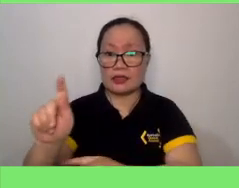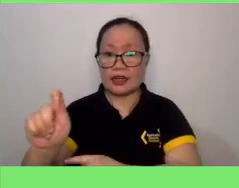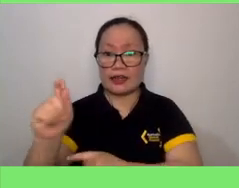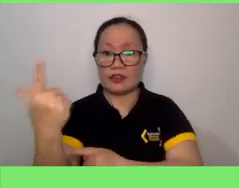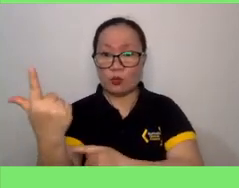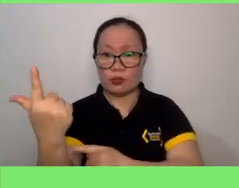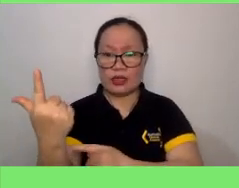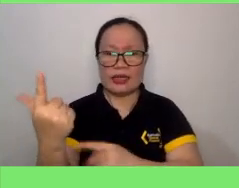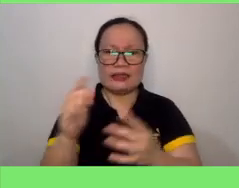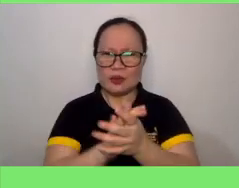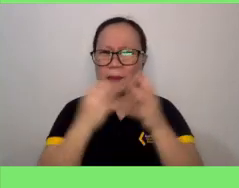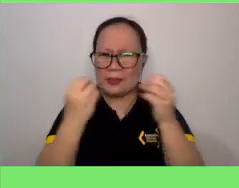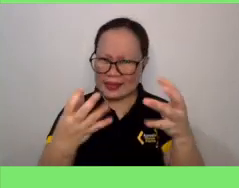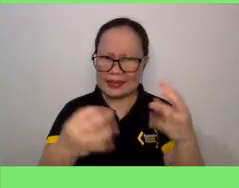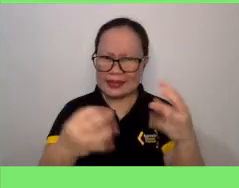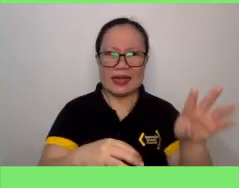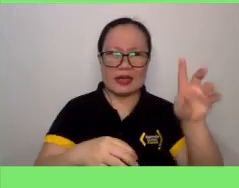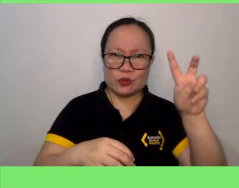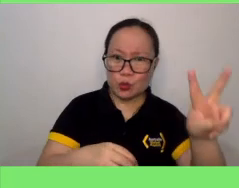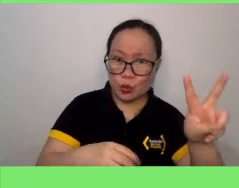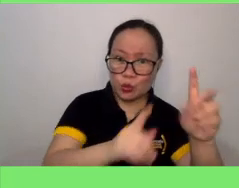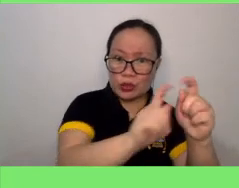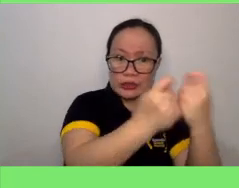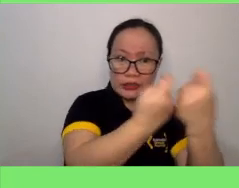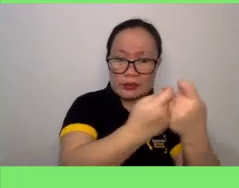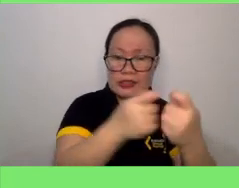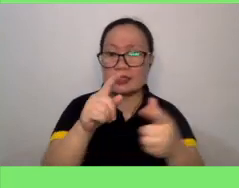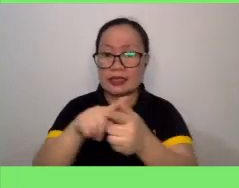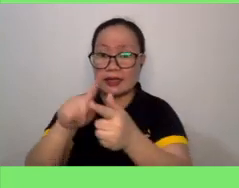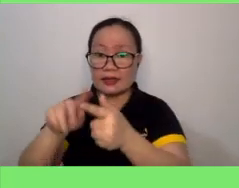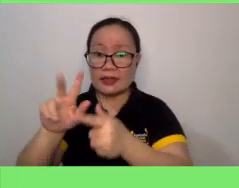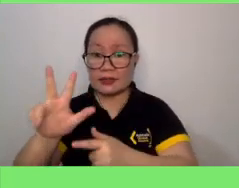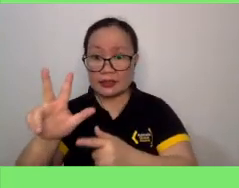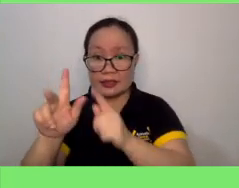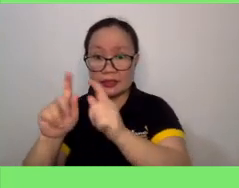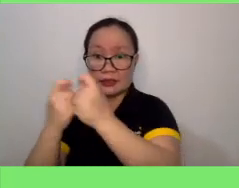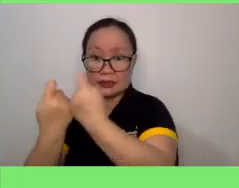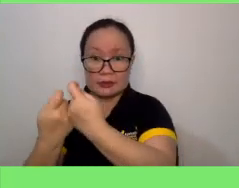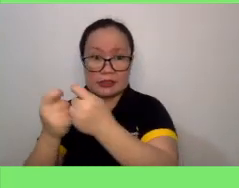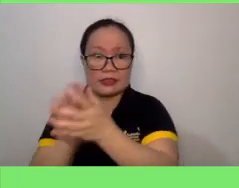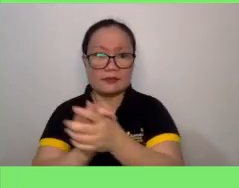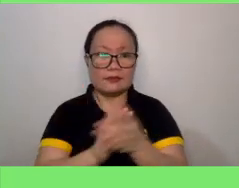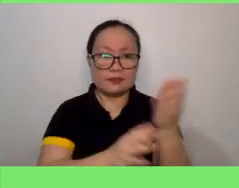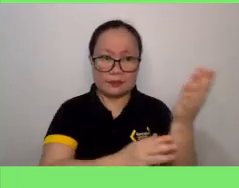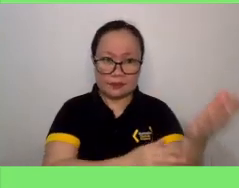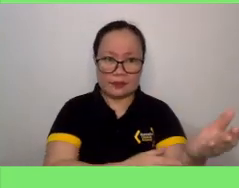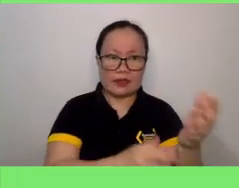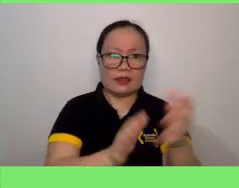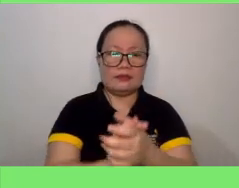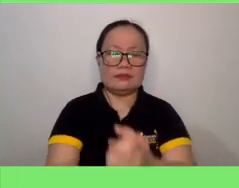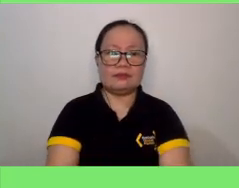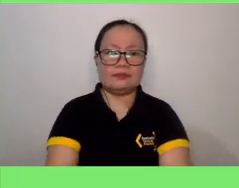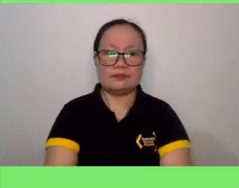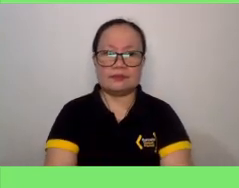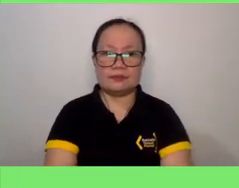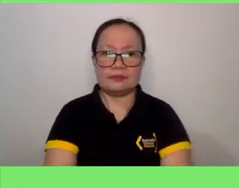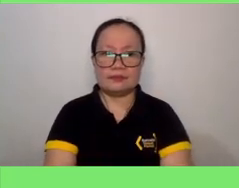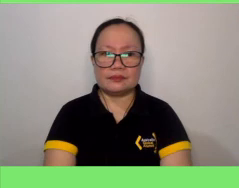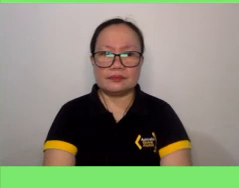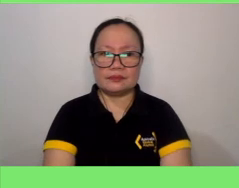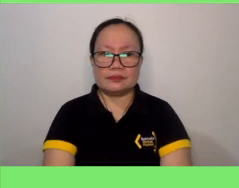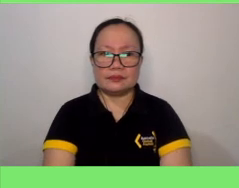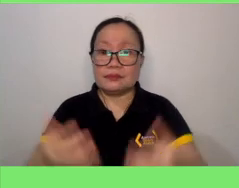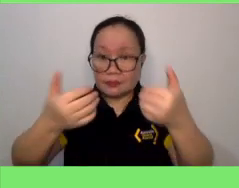binomial and a trinomial. So, dalawang terms and then 3 terms. So, ganun